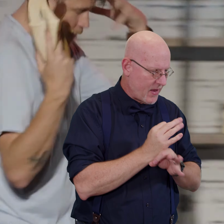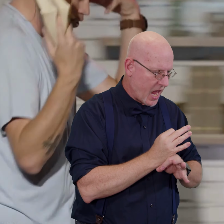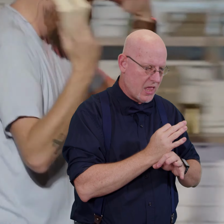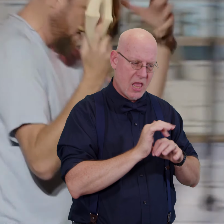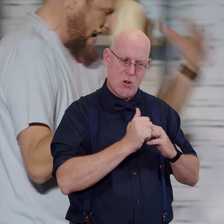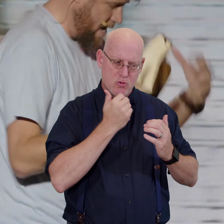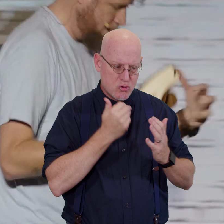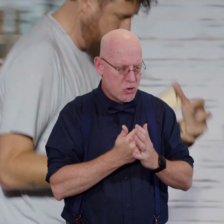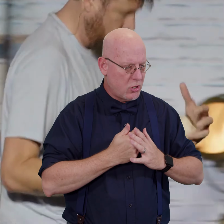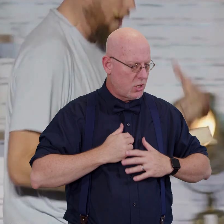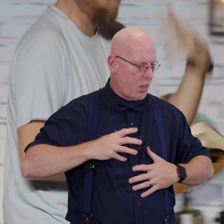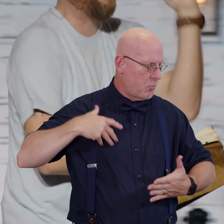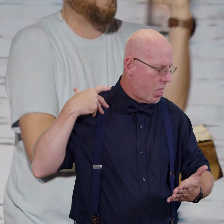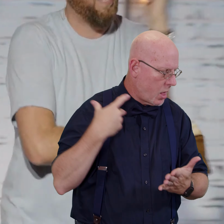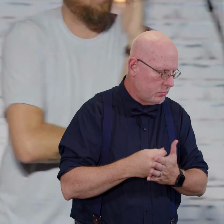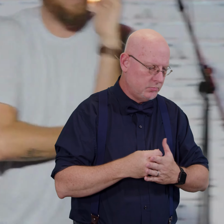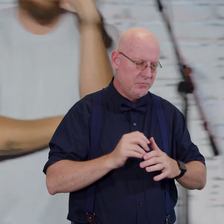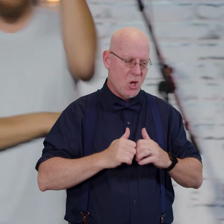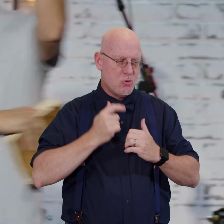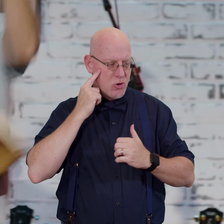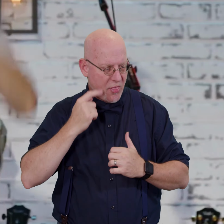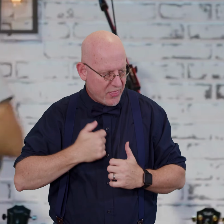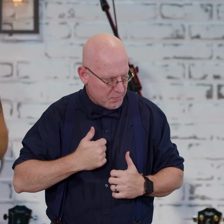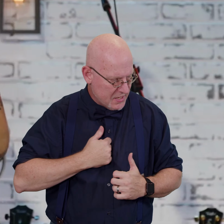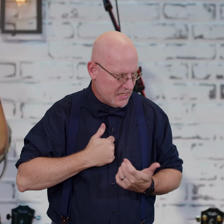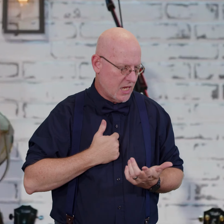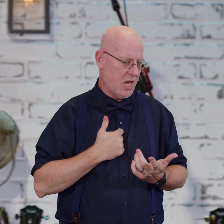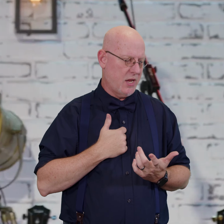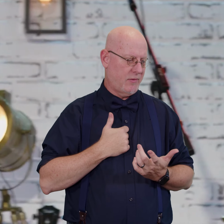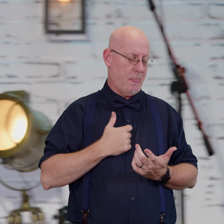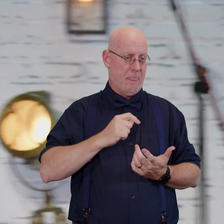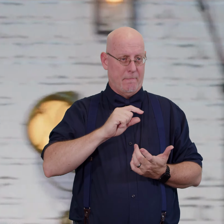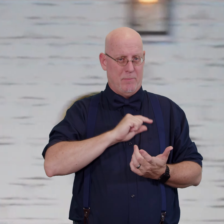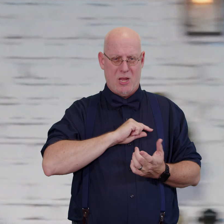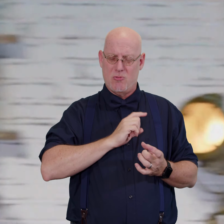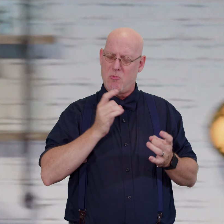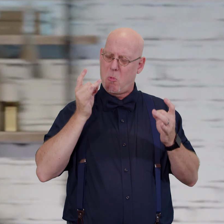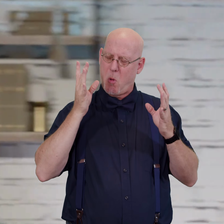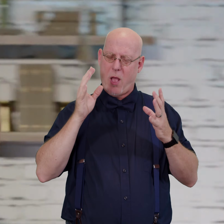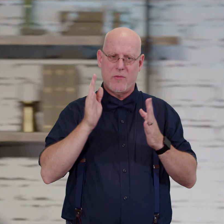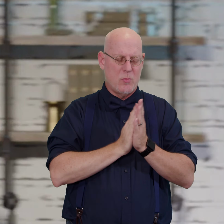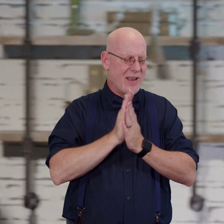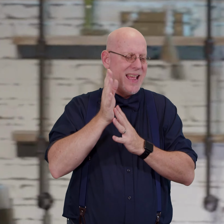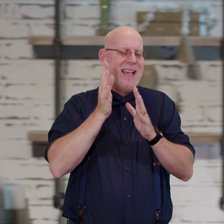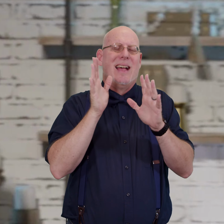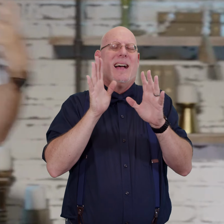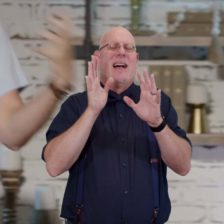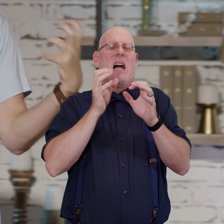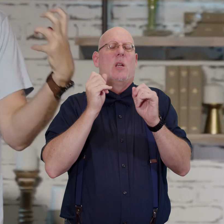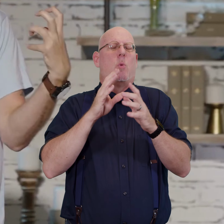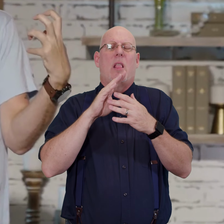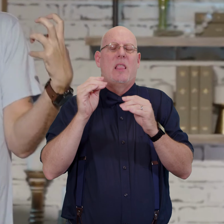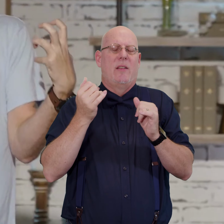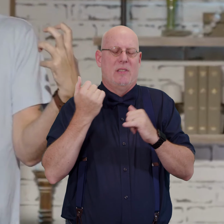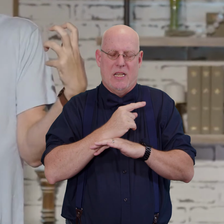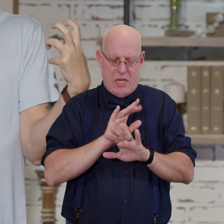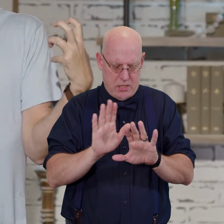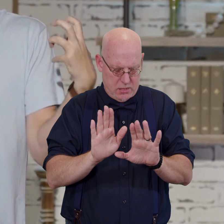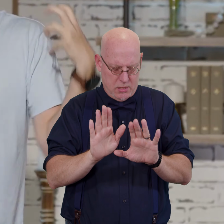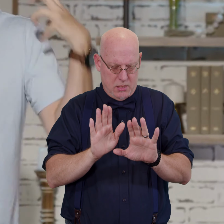and how good I have been or how good I think I have been. Like, guilt is this poor motivator. So I don't want anybody to walk out of here